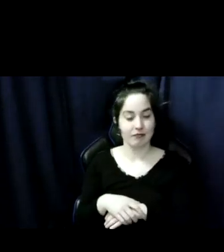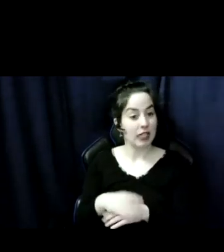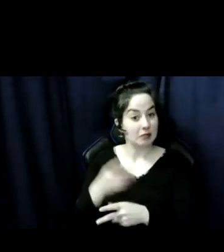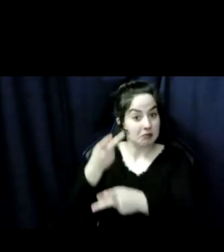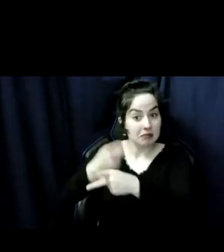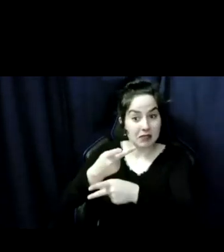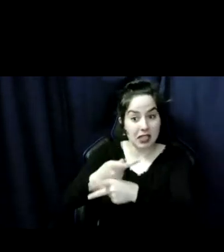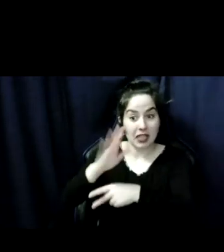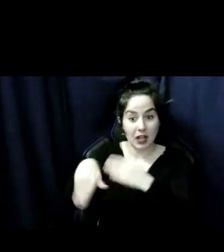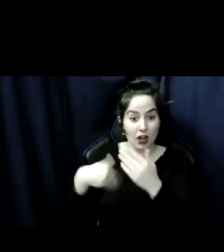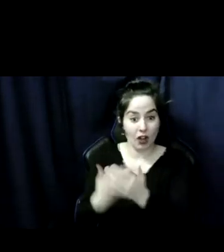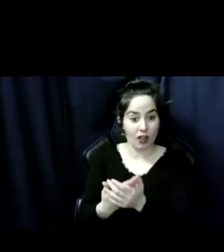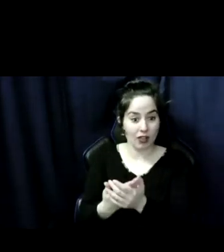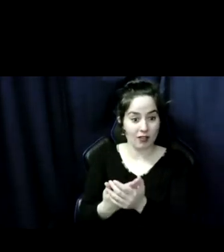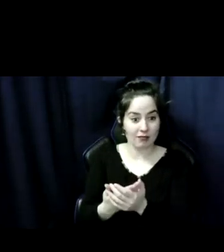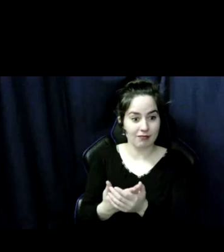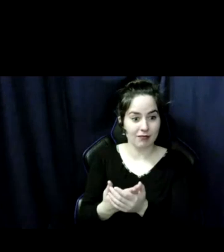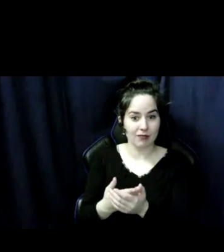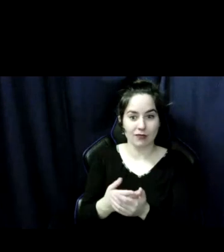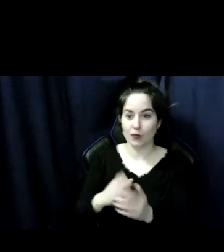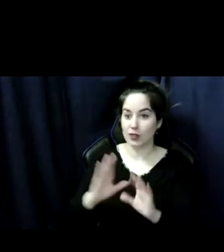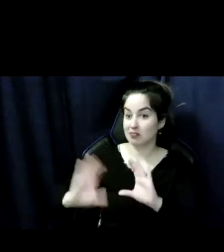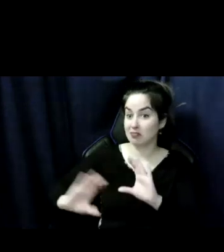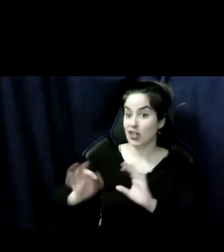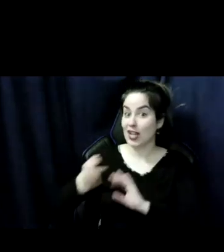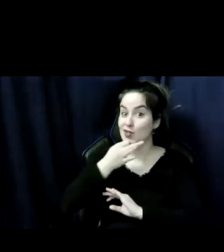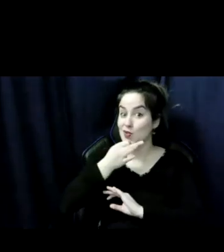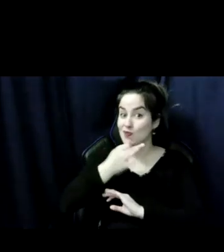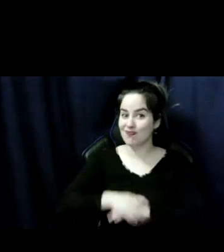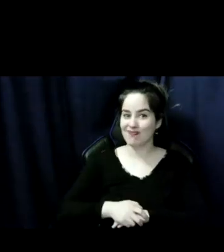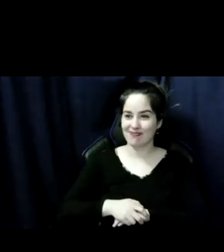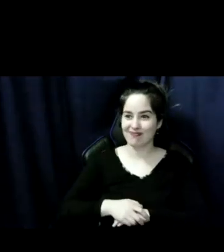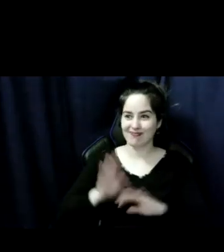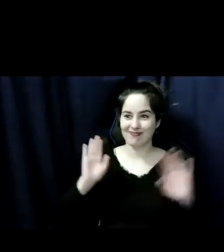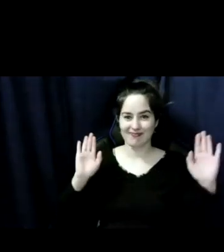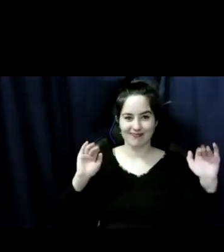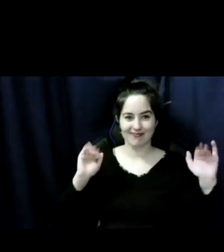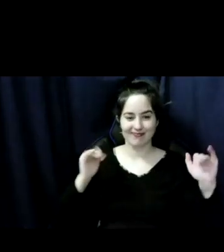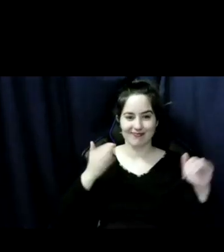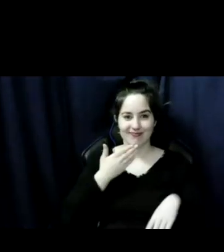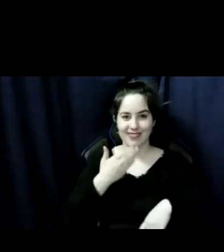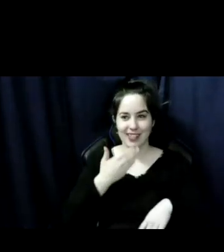care, everyone. We'll talk again soon. Thank you.